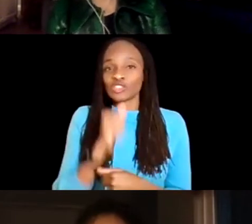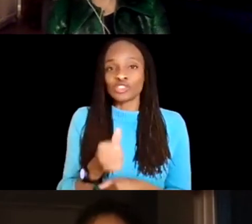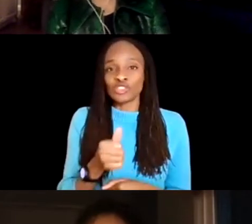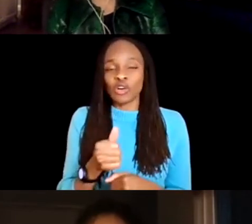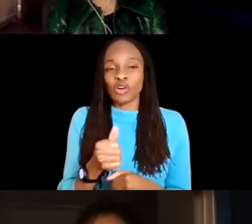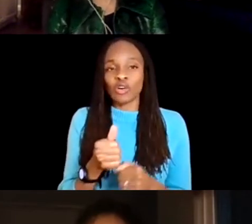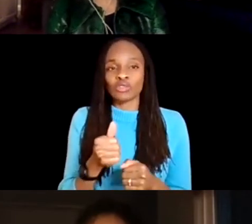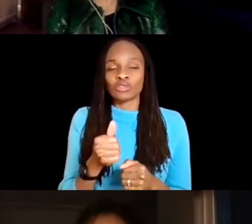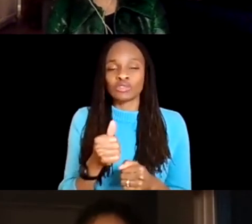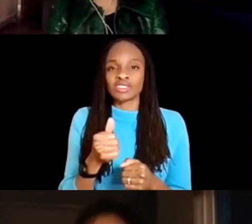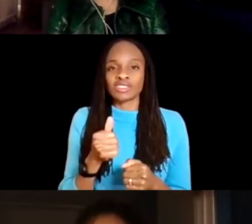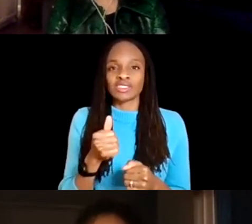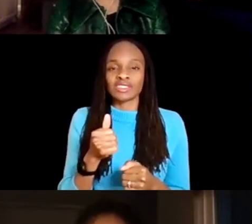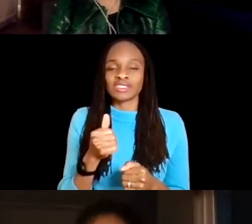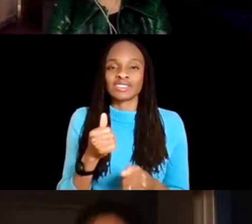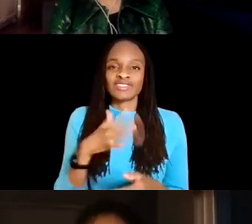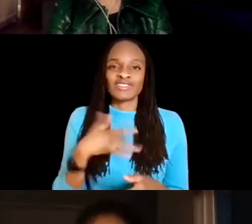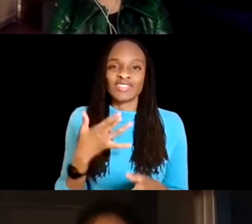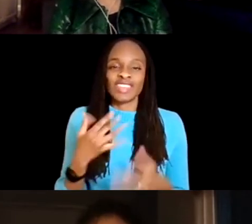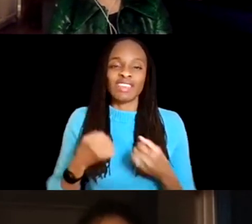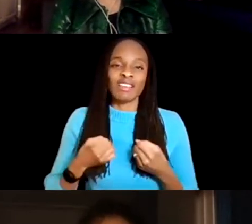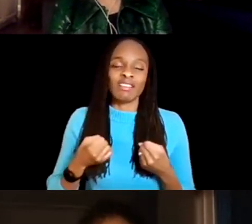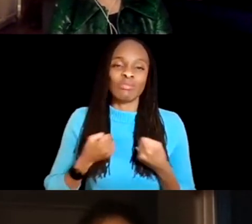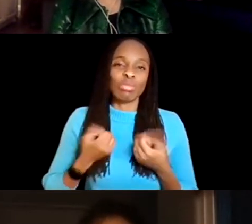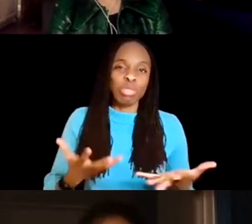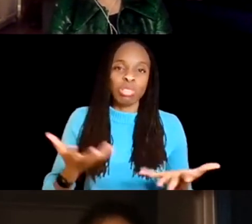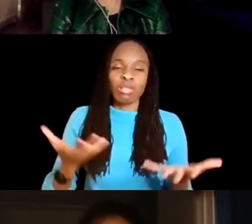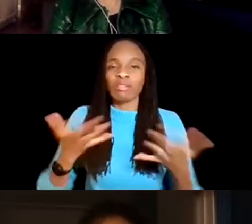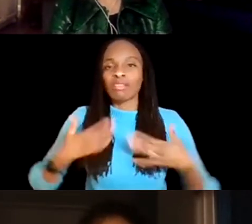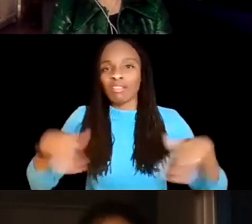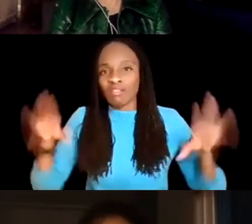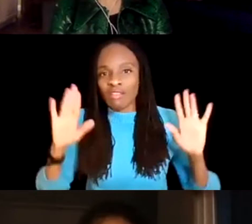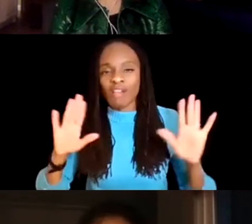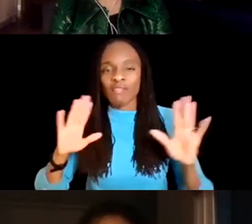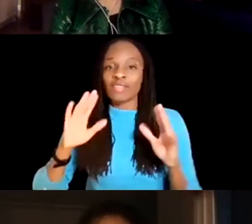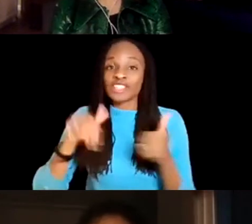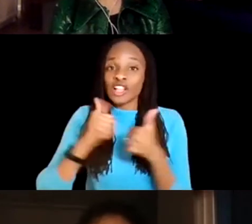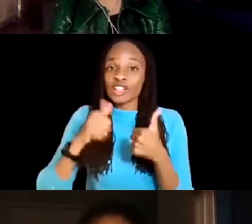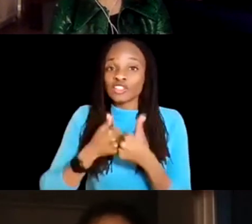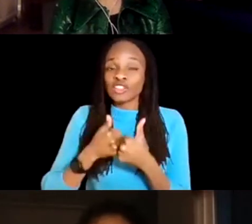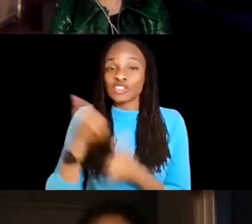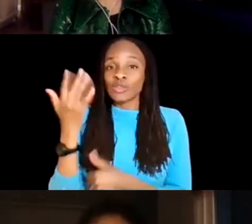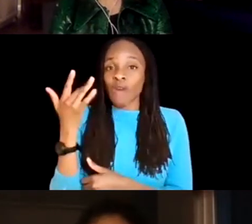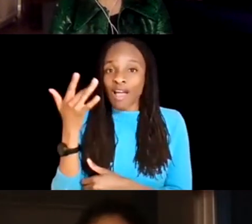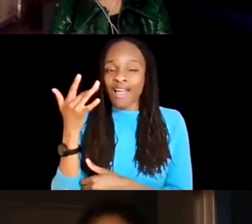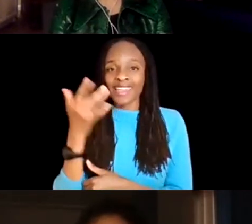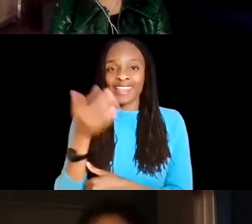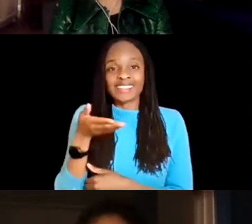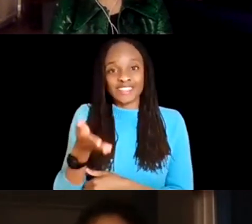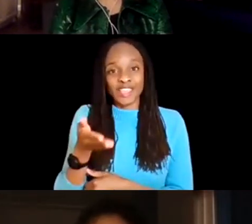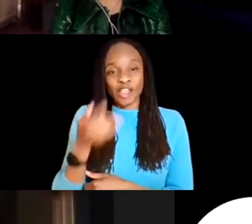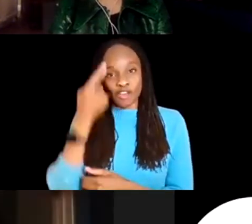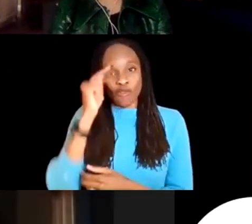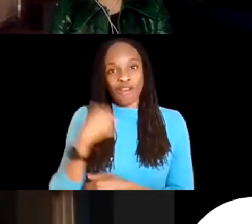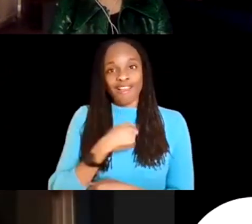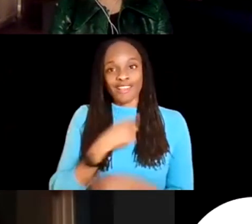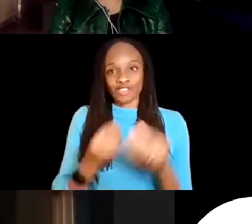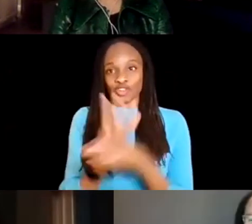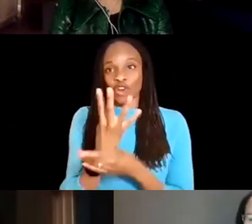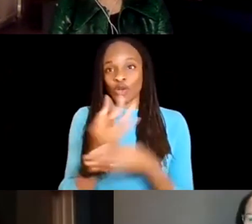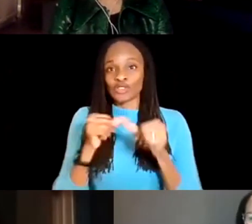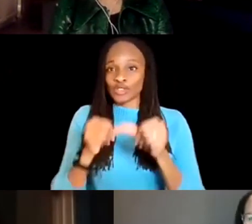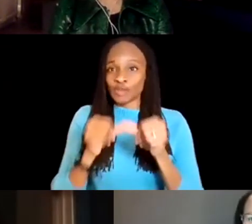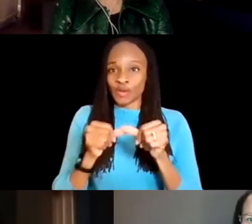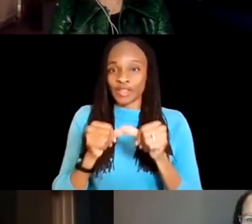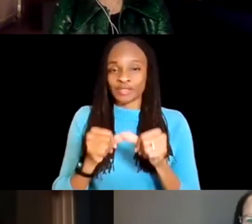know, crushed. Is this, those challenges are always for us to grow. So keep going at it. When I